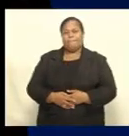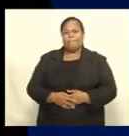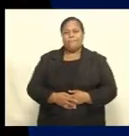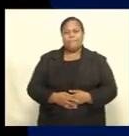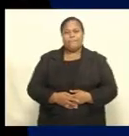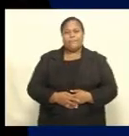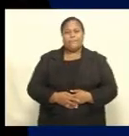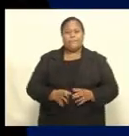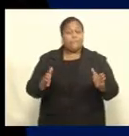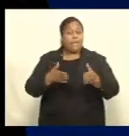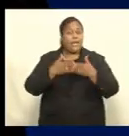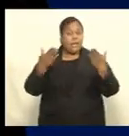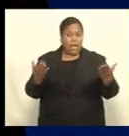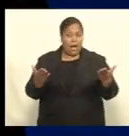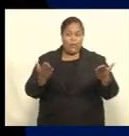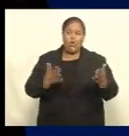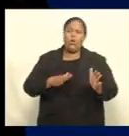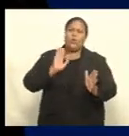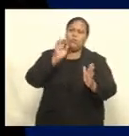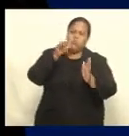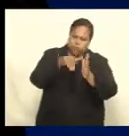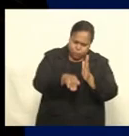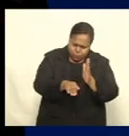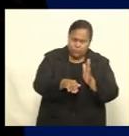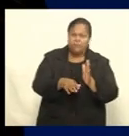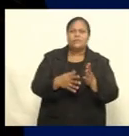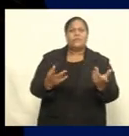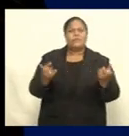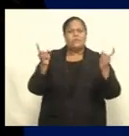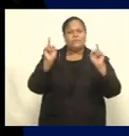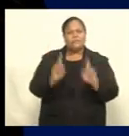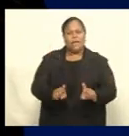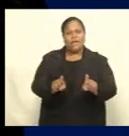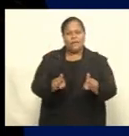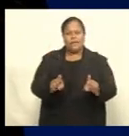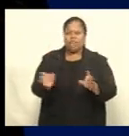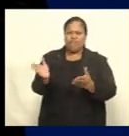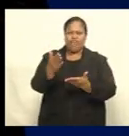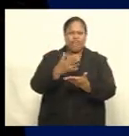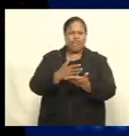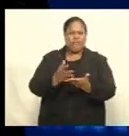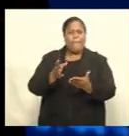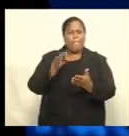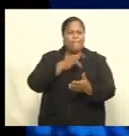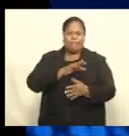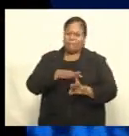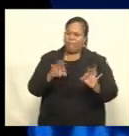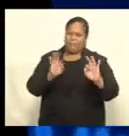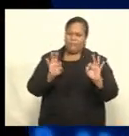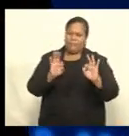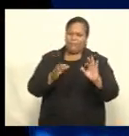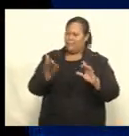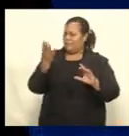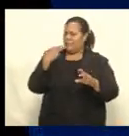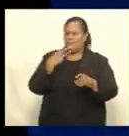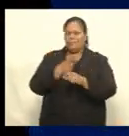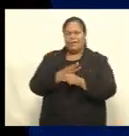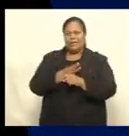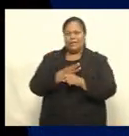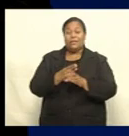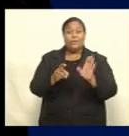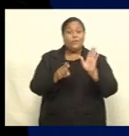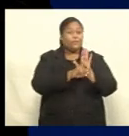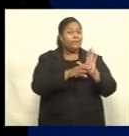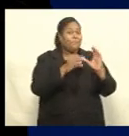Headline inflation returned to negative territory and stood at negative 1.2% last month. The Reserve Bank in its latest